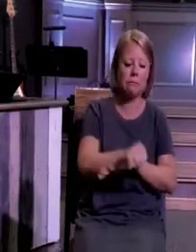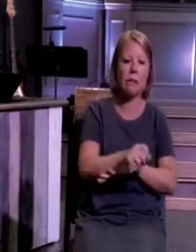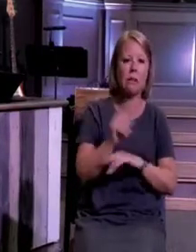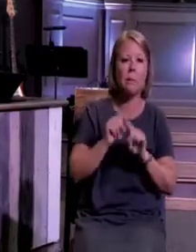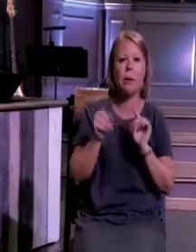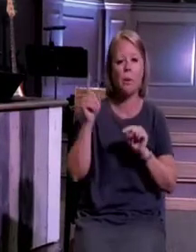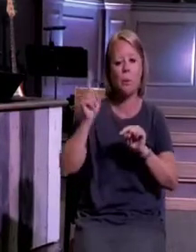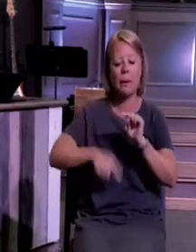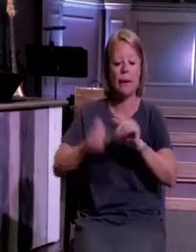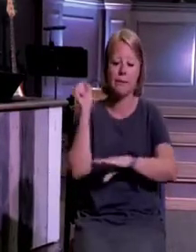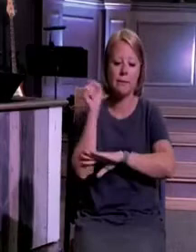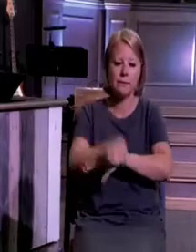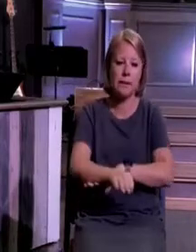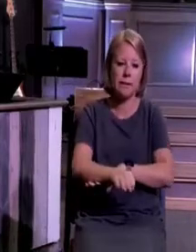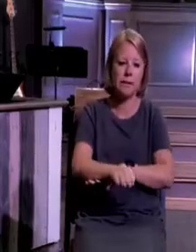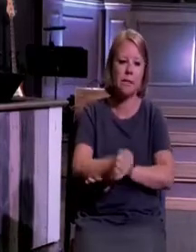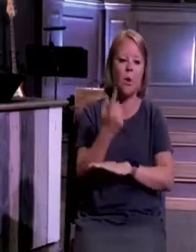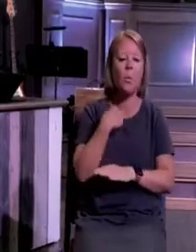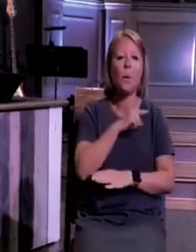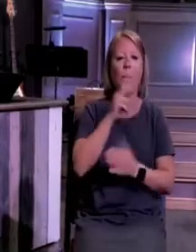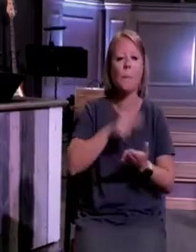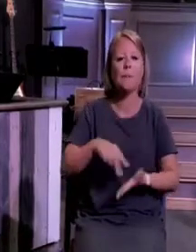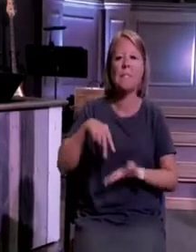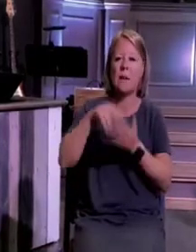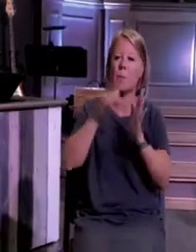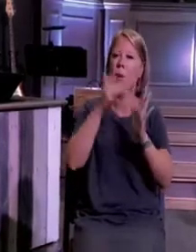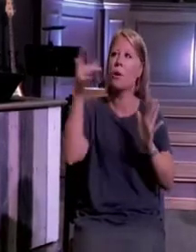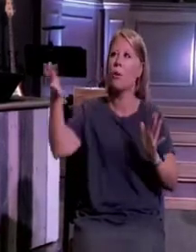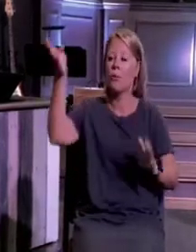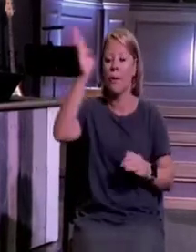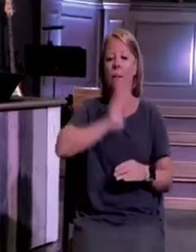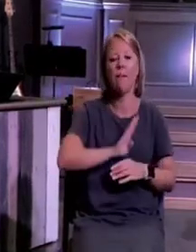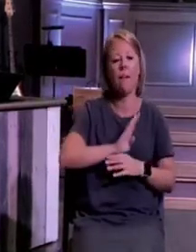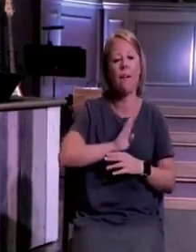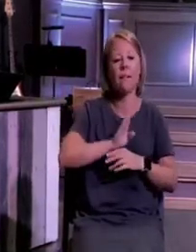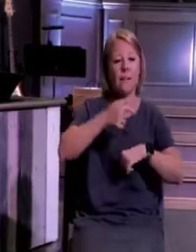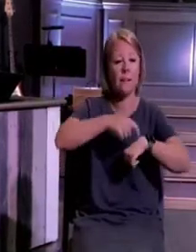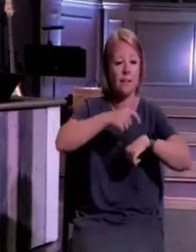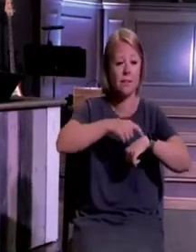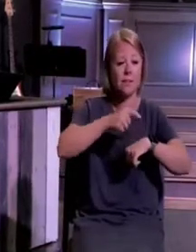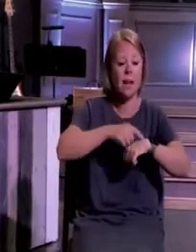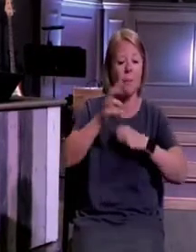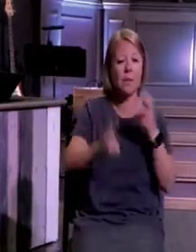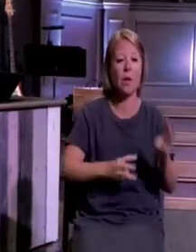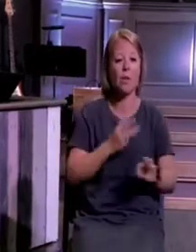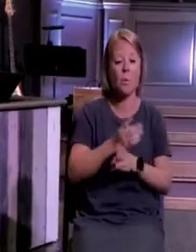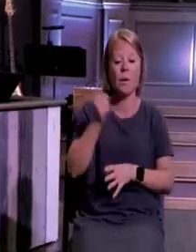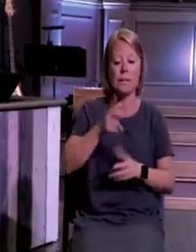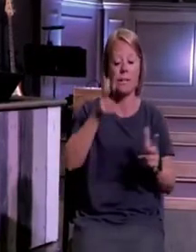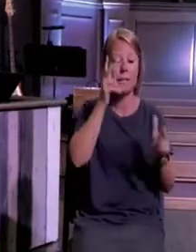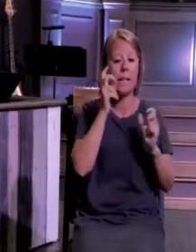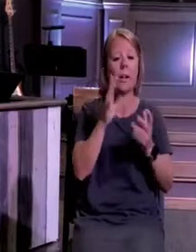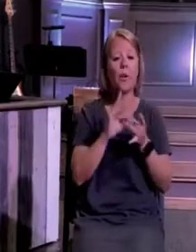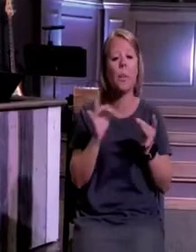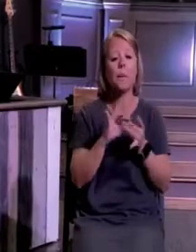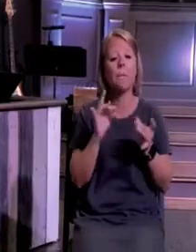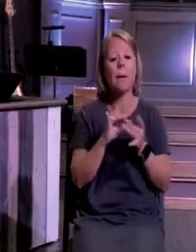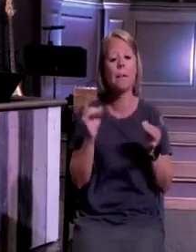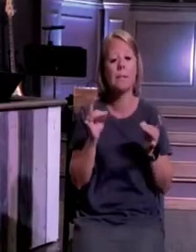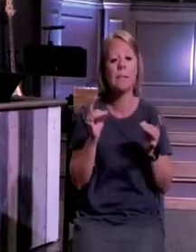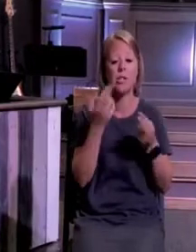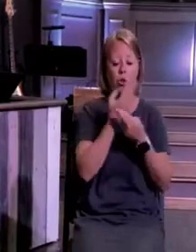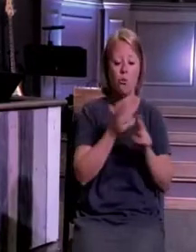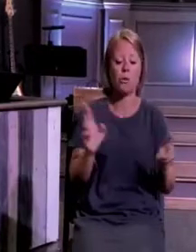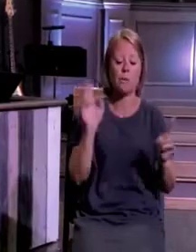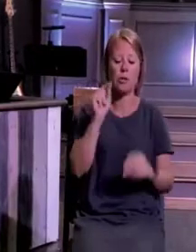shut us down, but we shall stand with glory in God in a time that the world needs to hear the message of redemption and